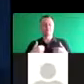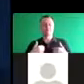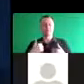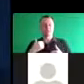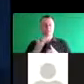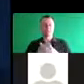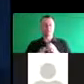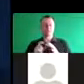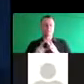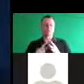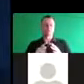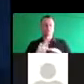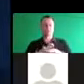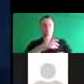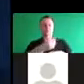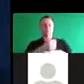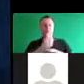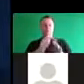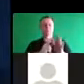kind of